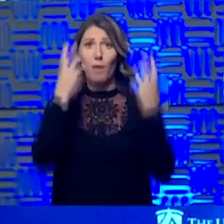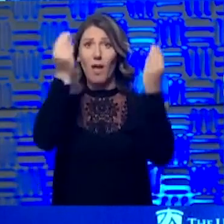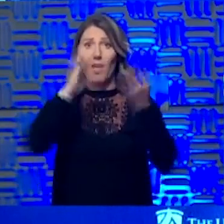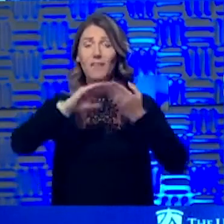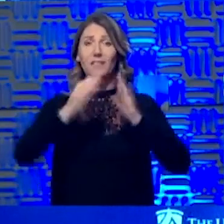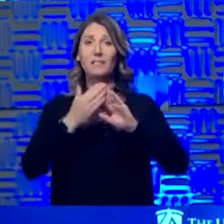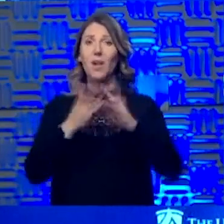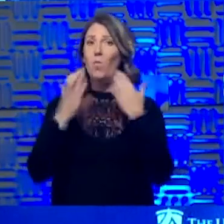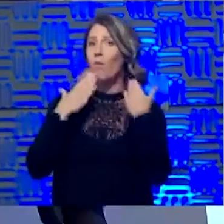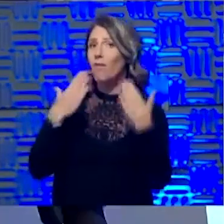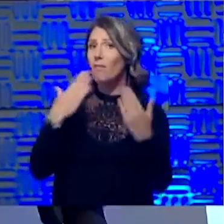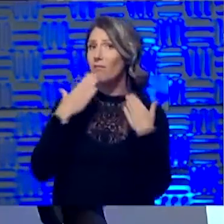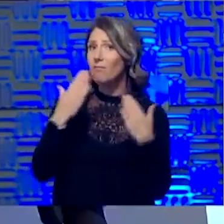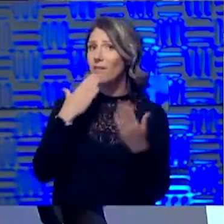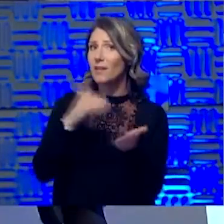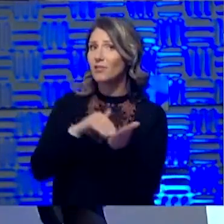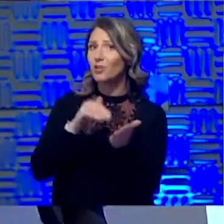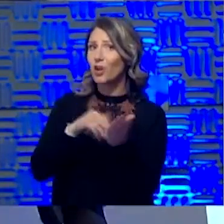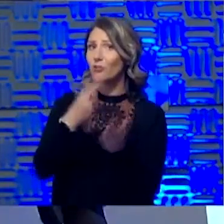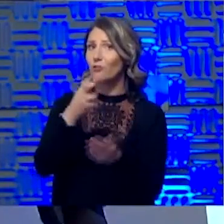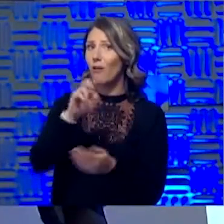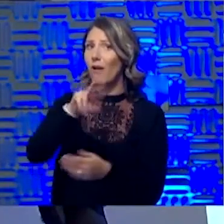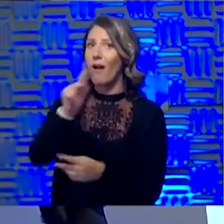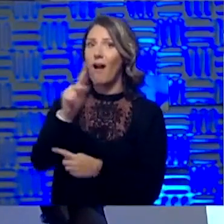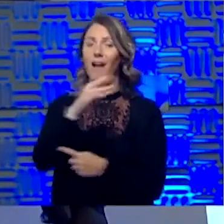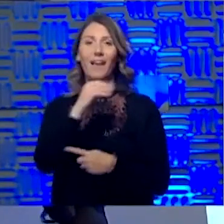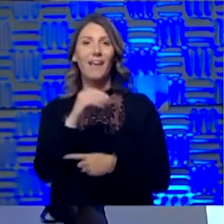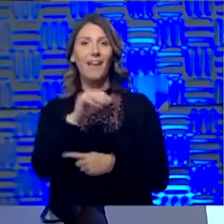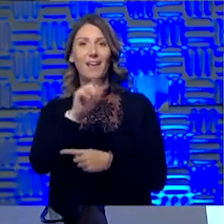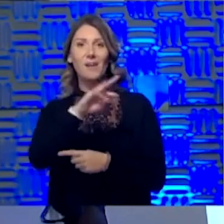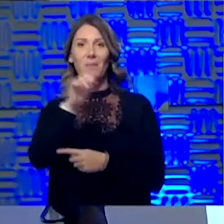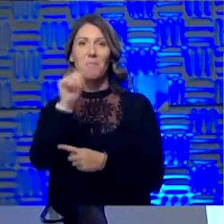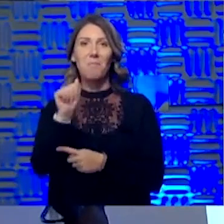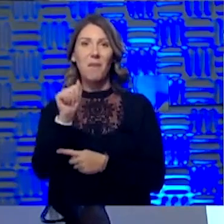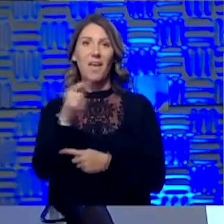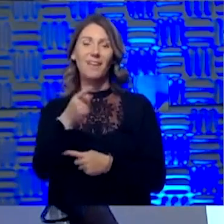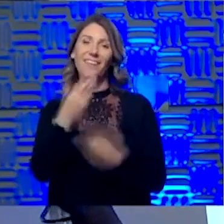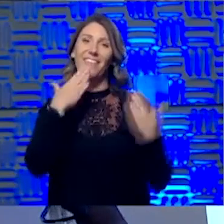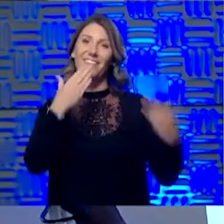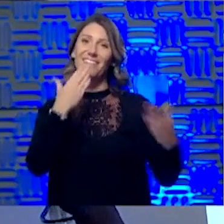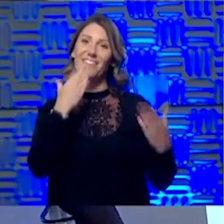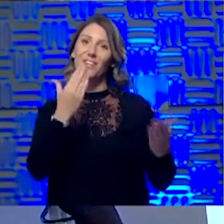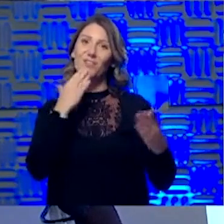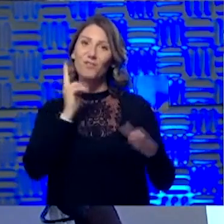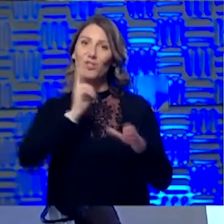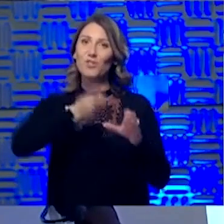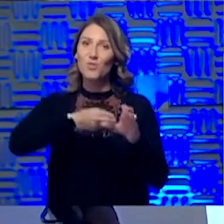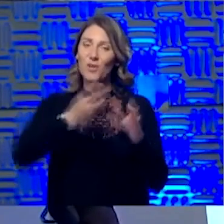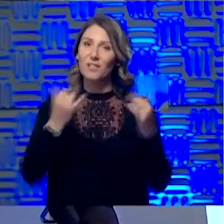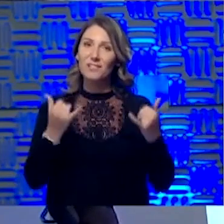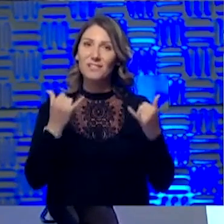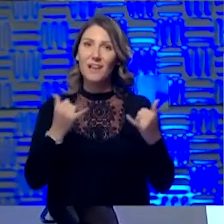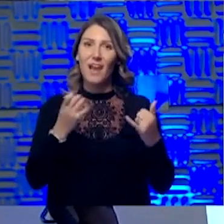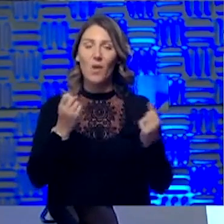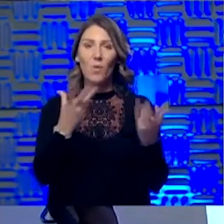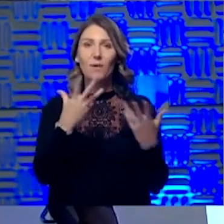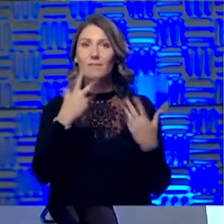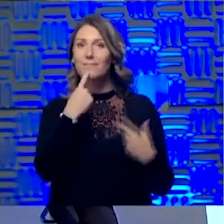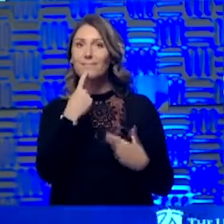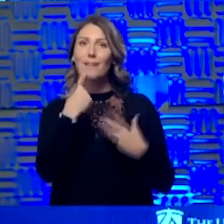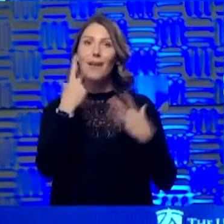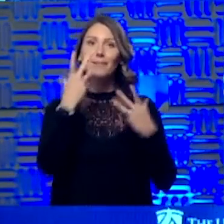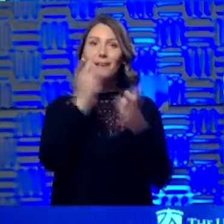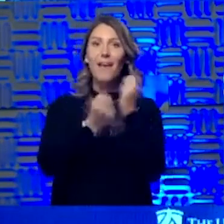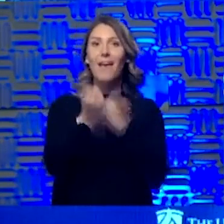Hawk, who's here with me, but Amanda Gartner, who keeps us all square and straight. Thanks for coming into this in today. And I want to say to all of you all out